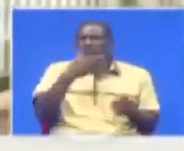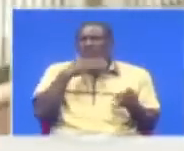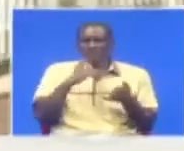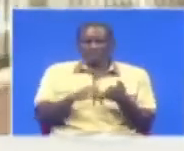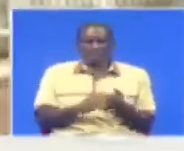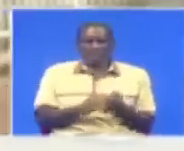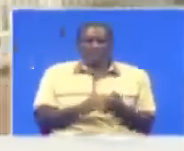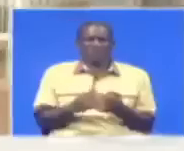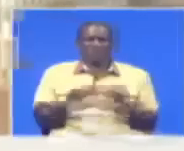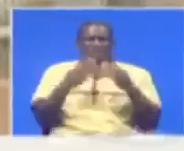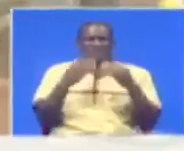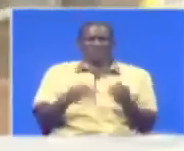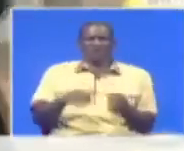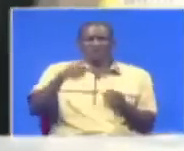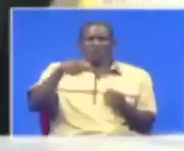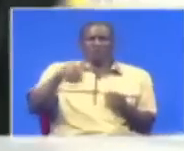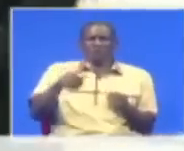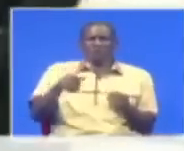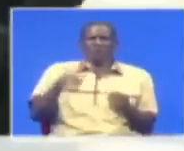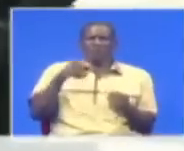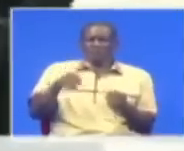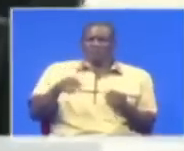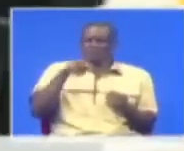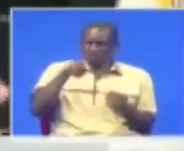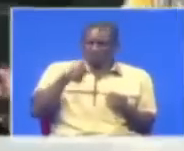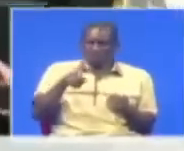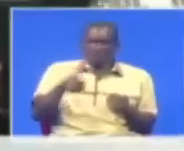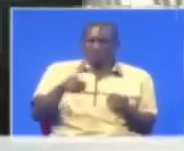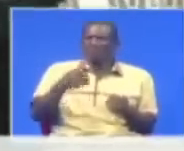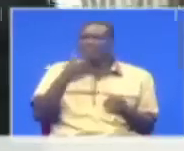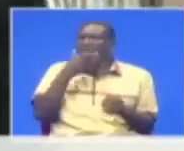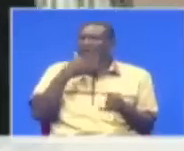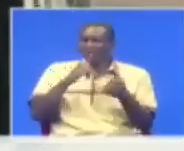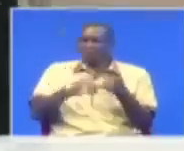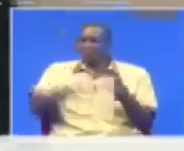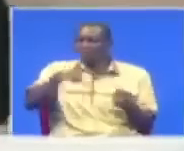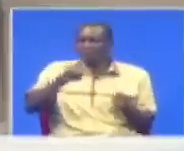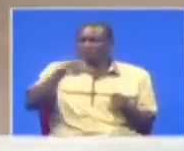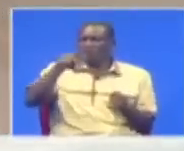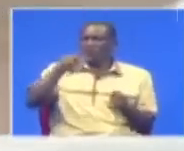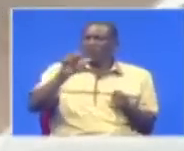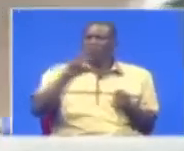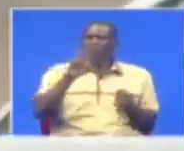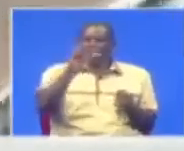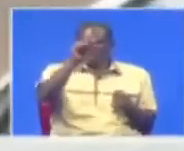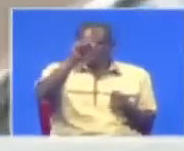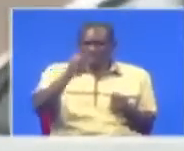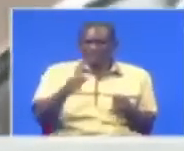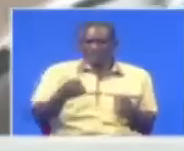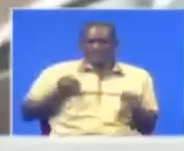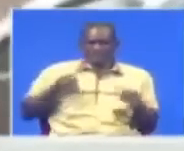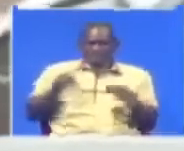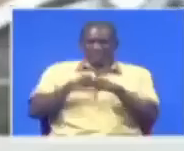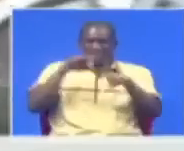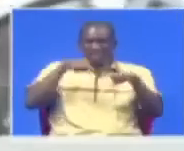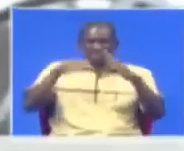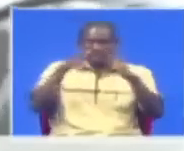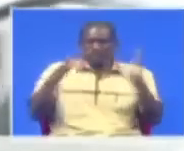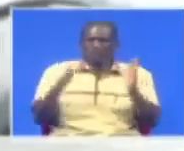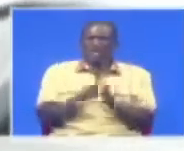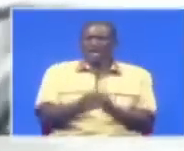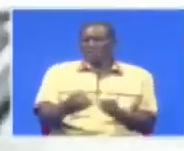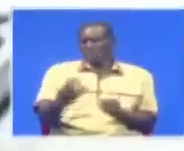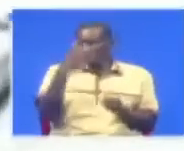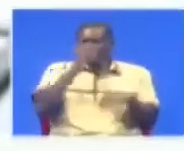Hudson apparently found Pauline's sister, Gloria Nanjala, at the apartment and was allowed in after he told her he wanted to see their children.